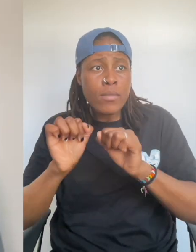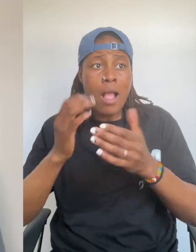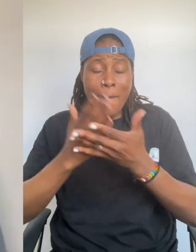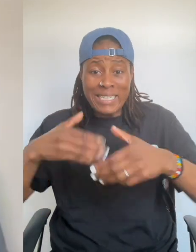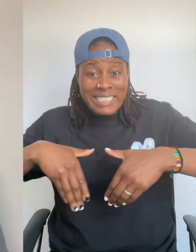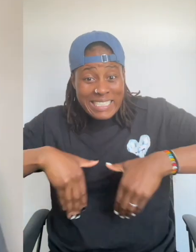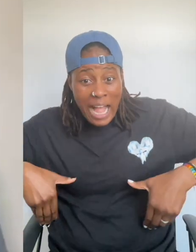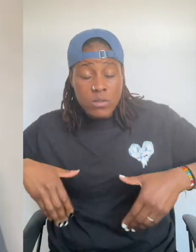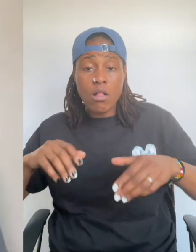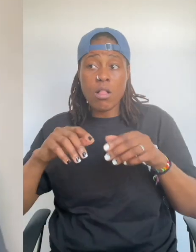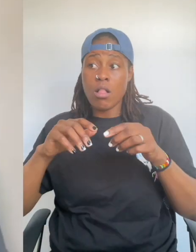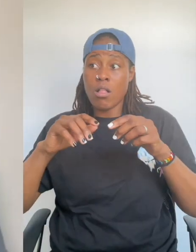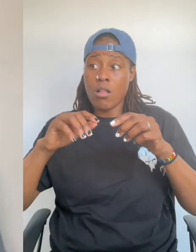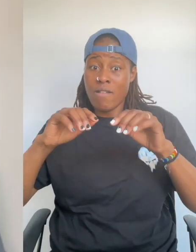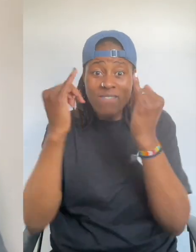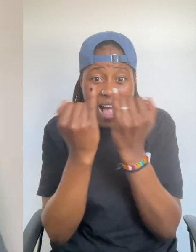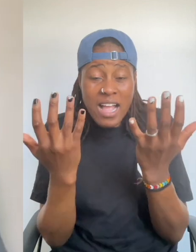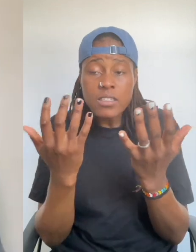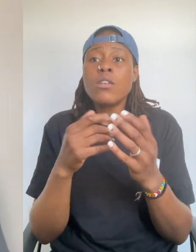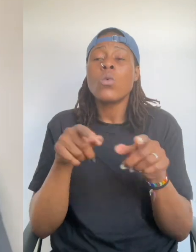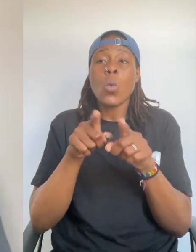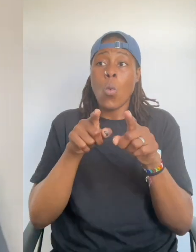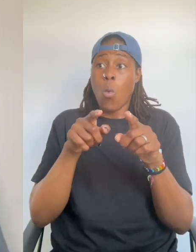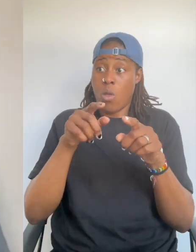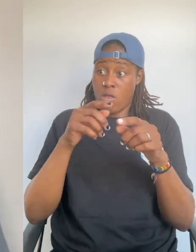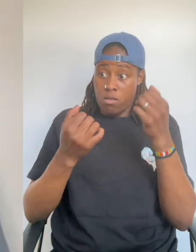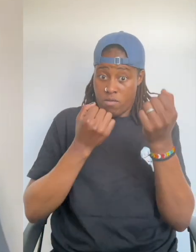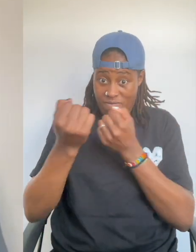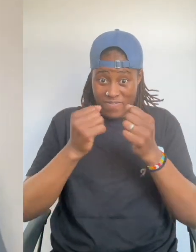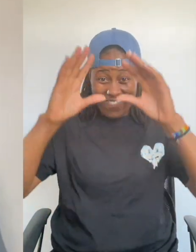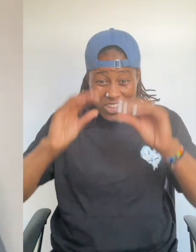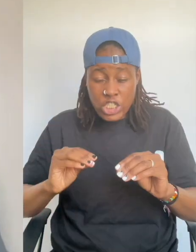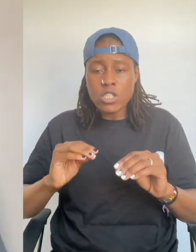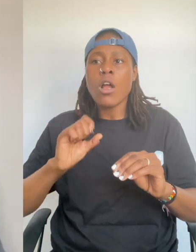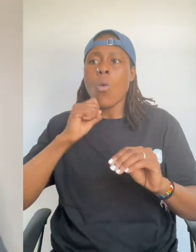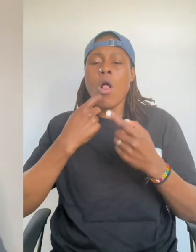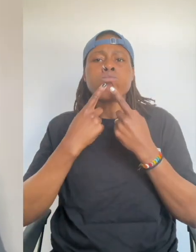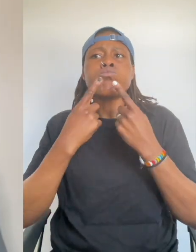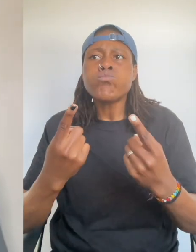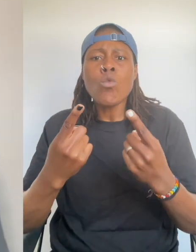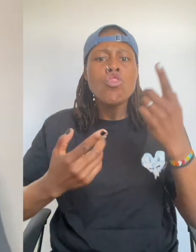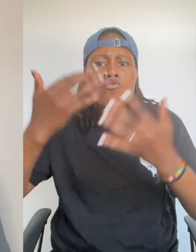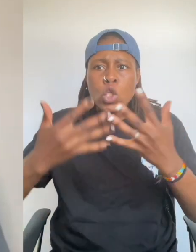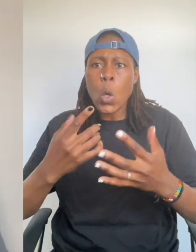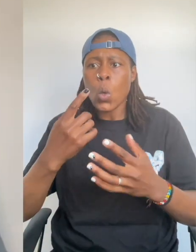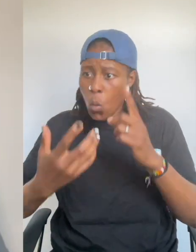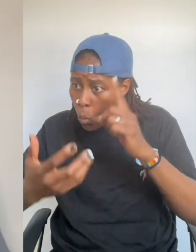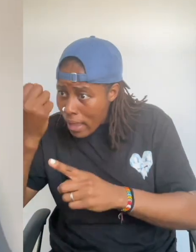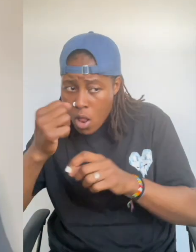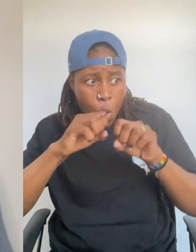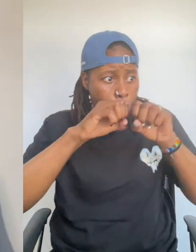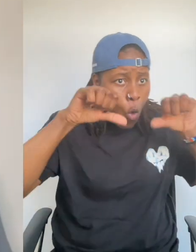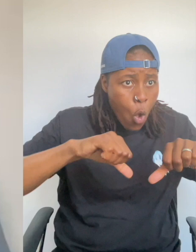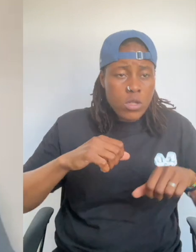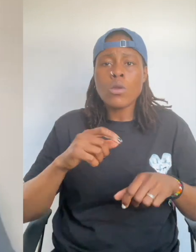fight, um, and then at the end I would interpret the results, you know, who won, who lost. There